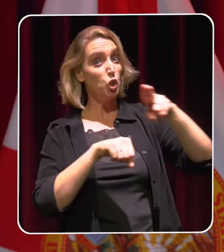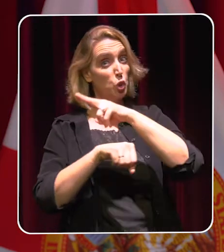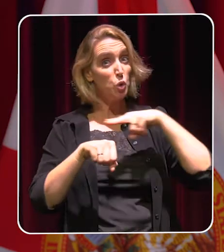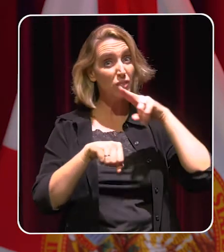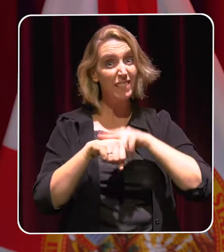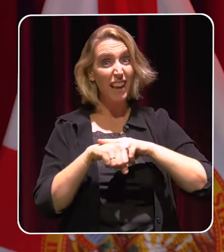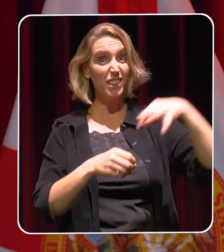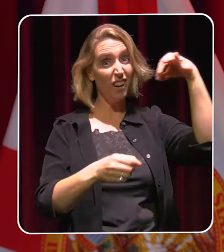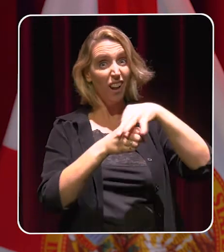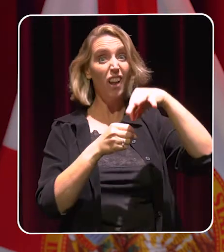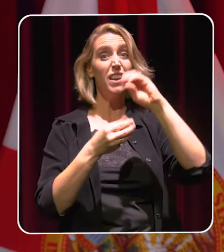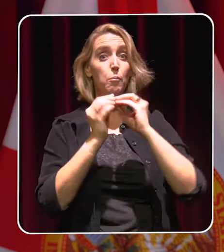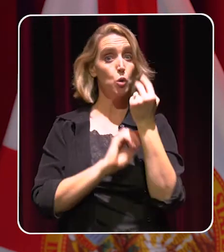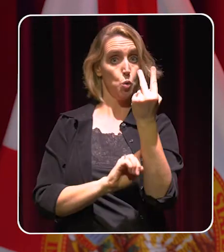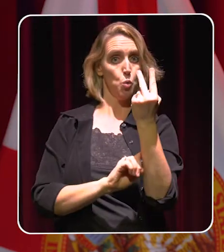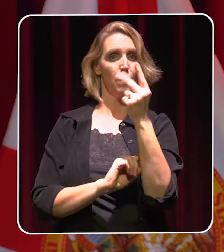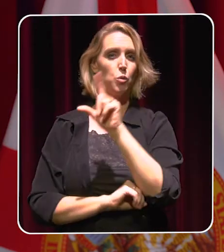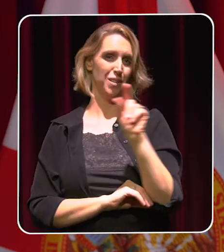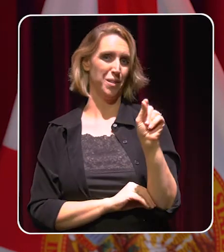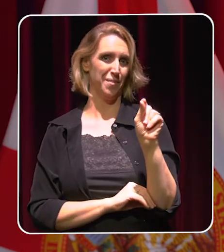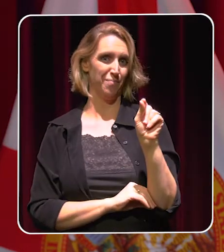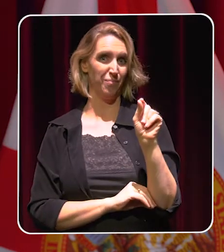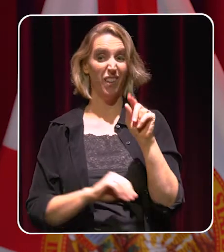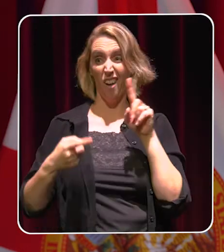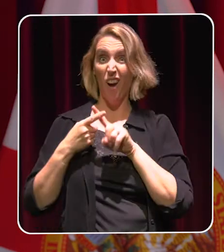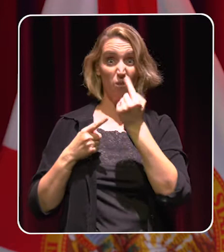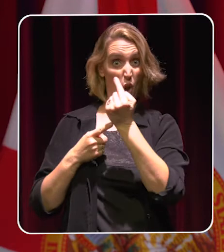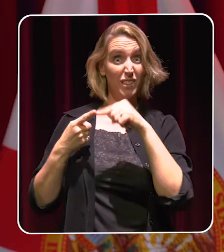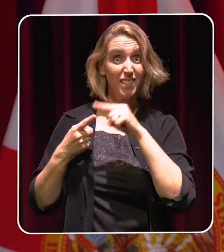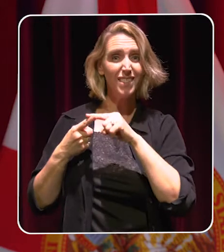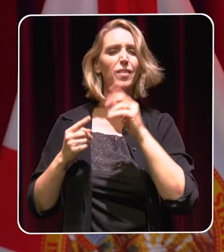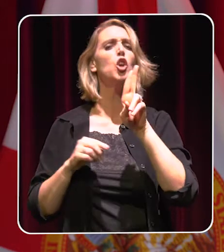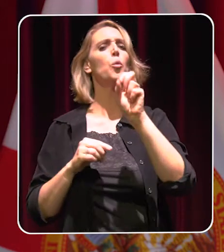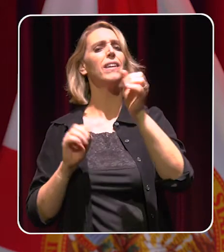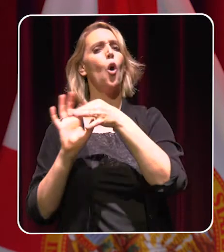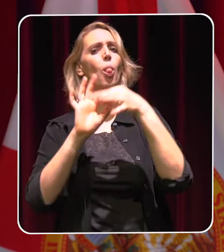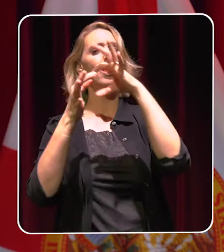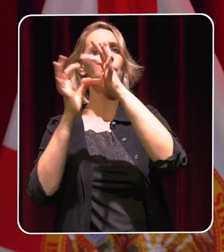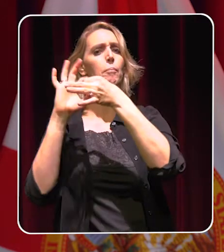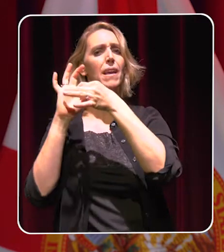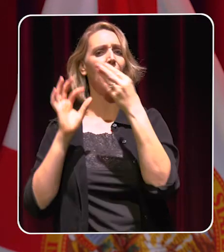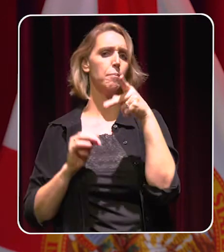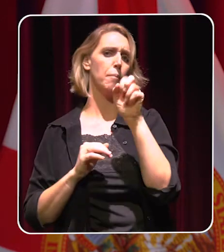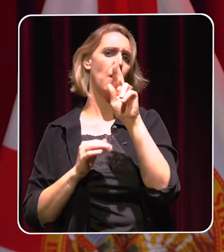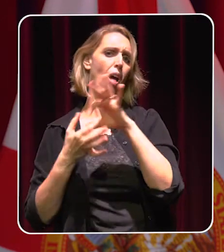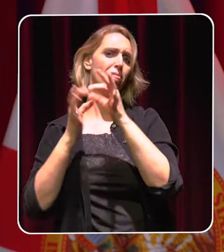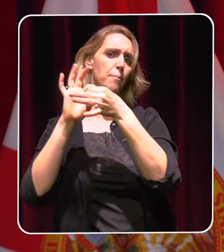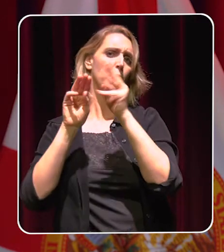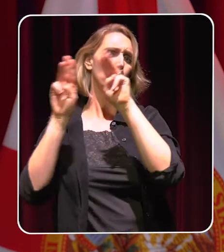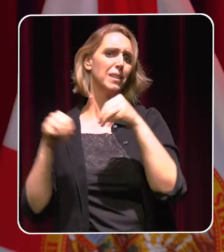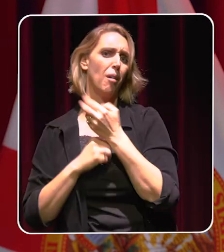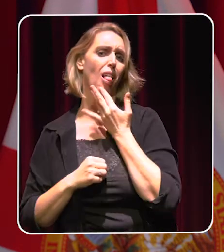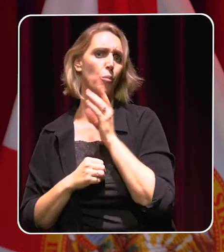#2 best new attraction in the nation for 2020, second best only to the U.S. Olympic and Paralympic